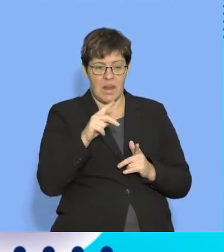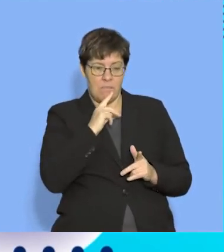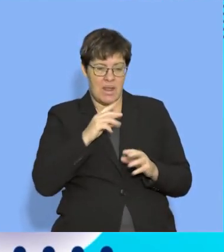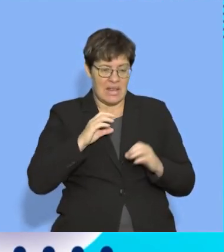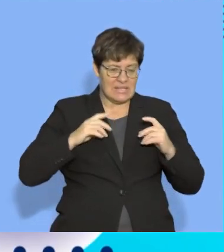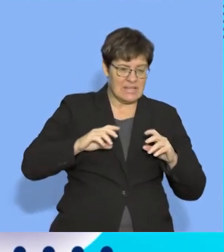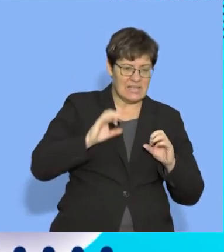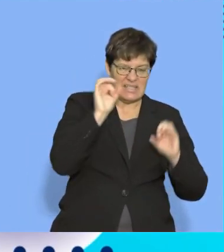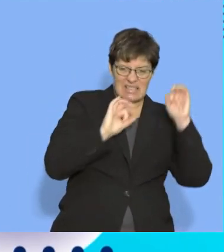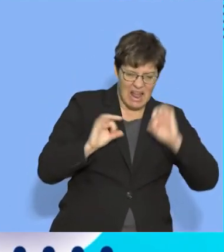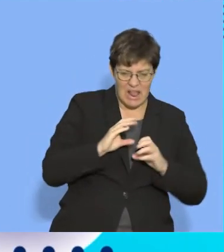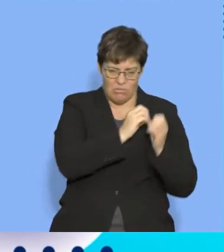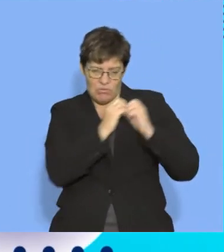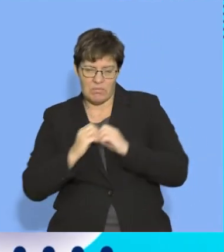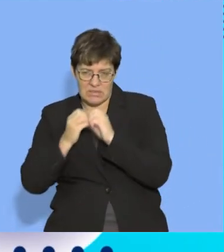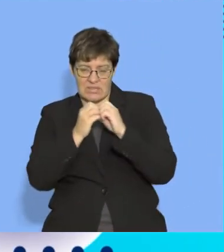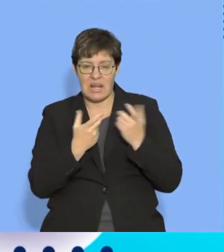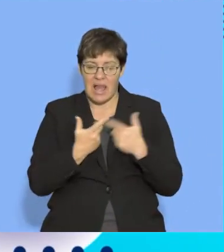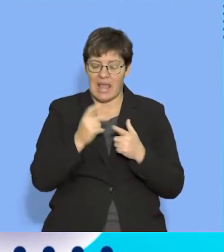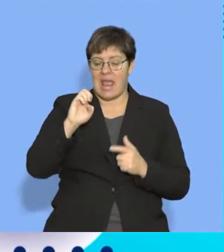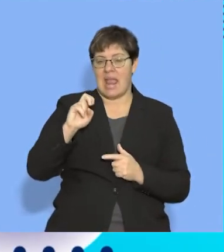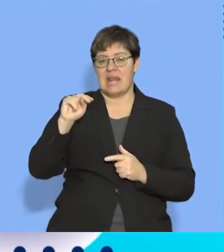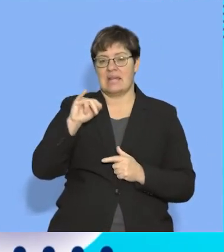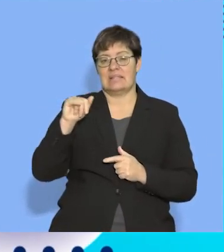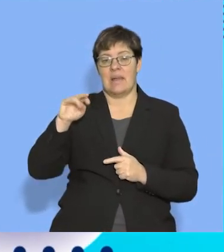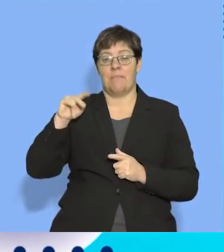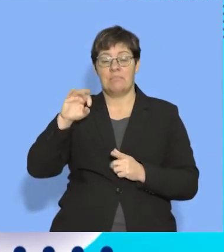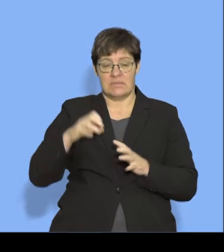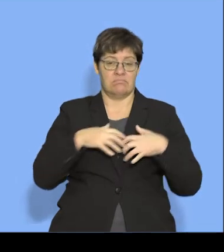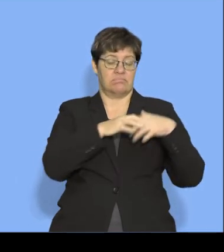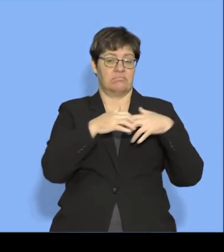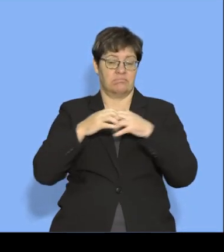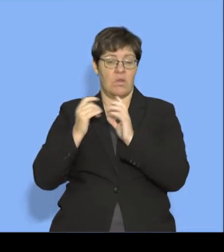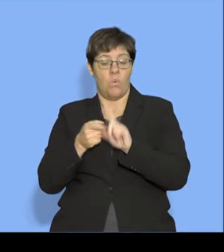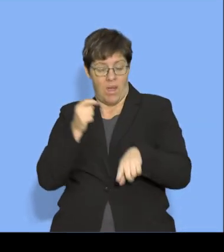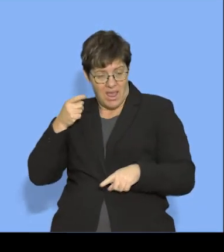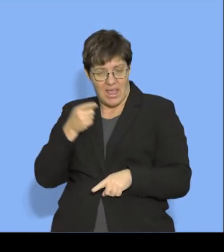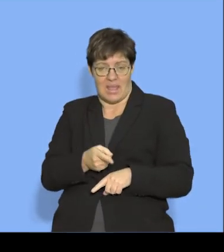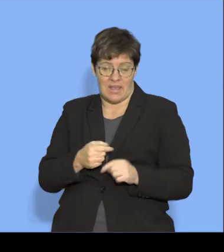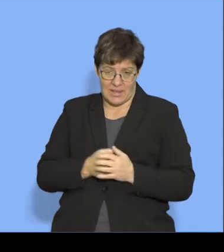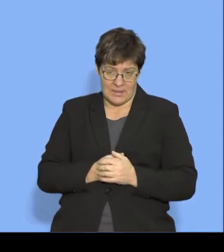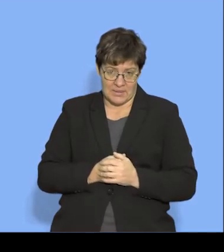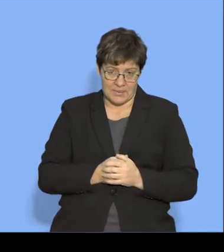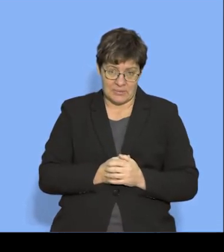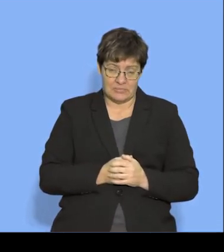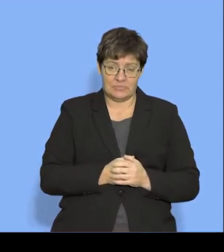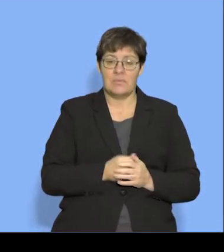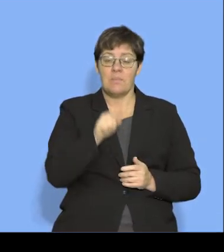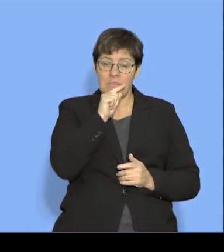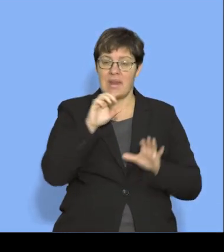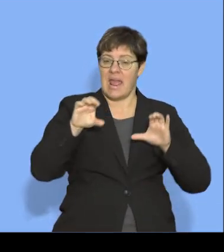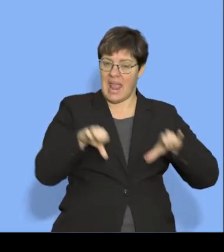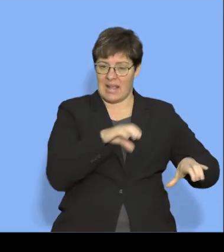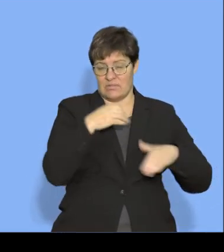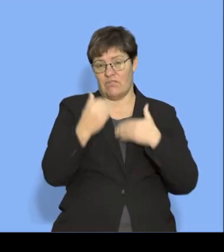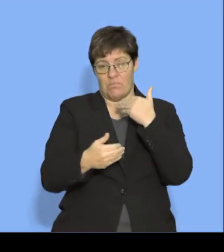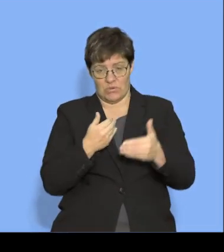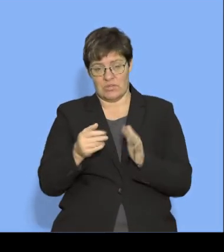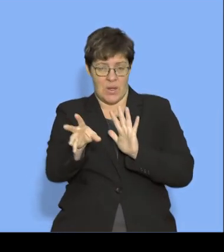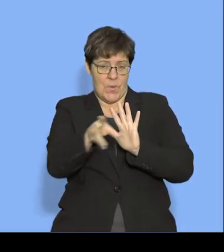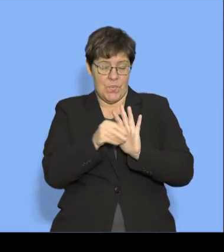repair cells, and we can form enzymes, because lots of our enzymes are made up of amino acids, which is an active process